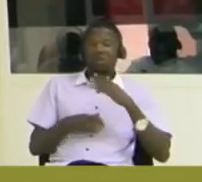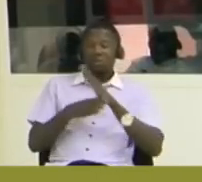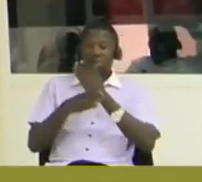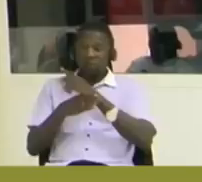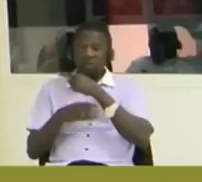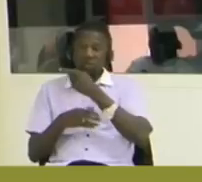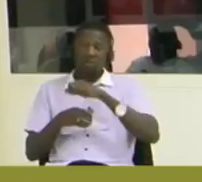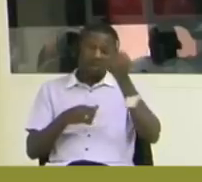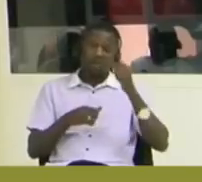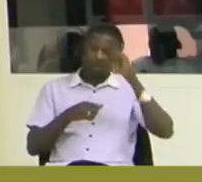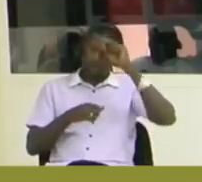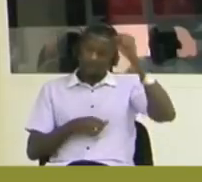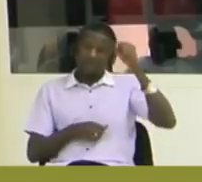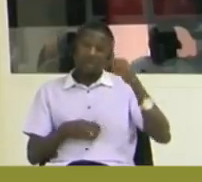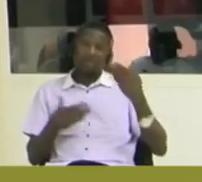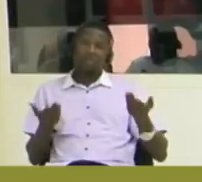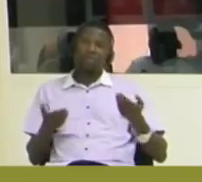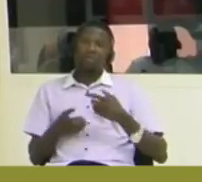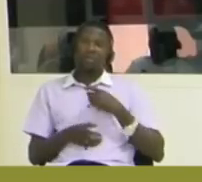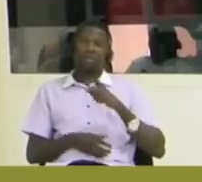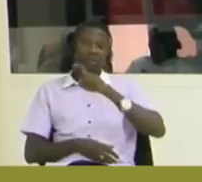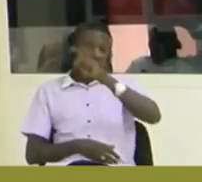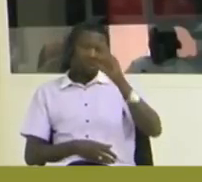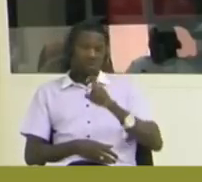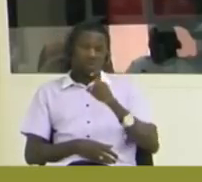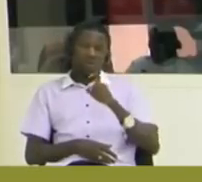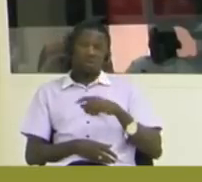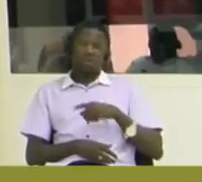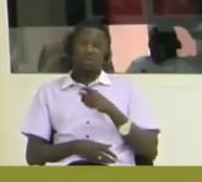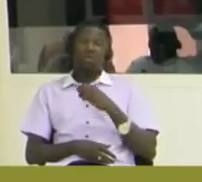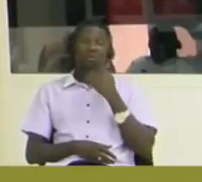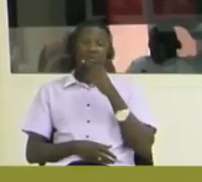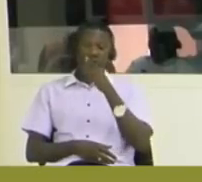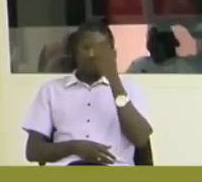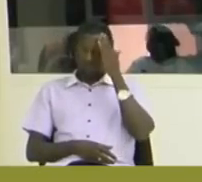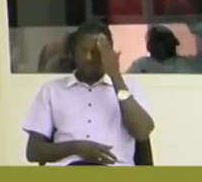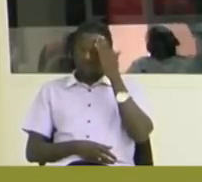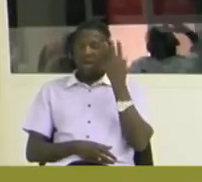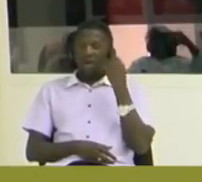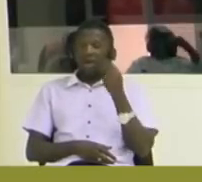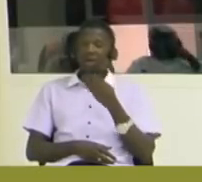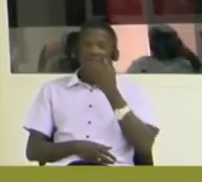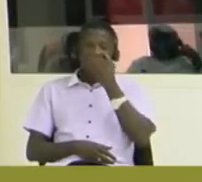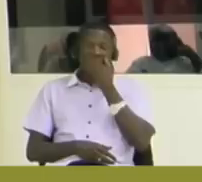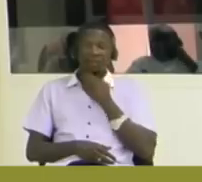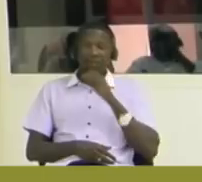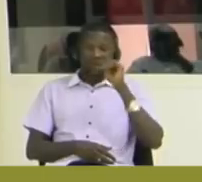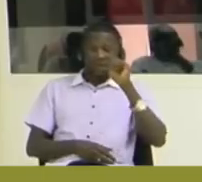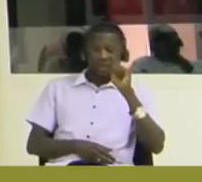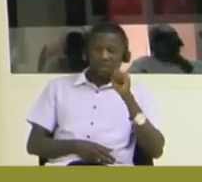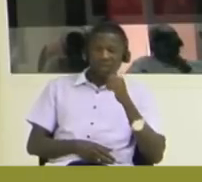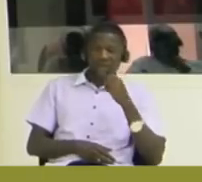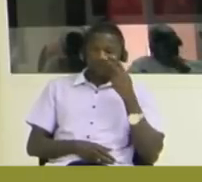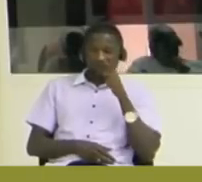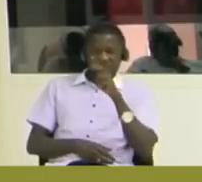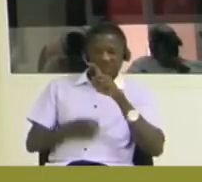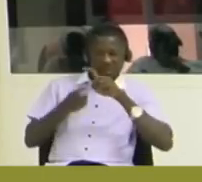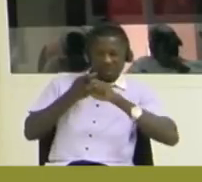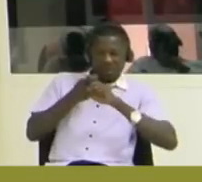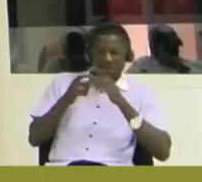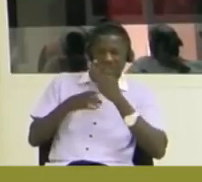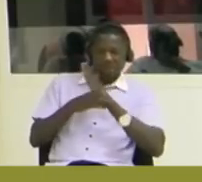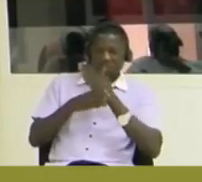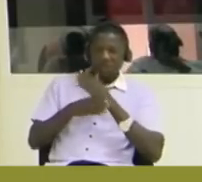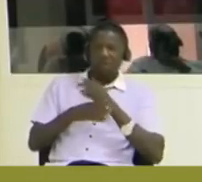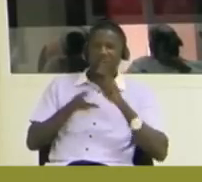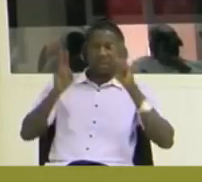and the president. And then question, do you know how Edward Singhateh viewed the relationship between Yahya Jammeh and